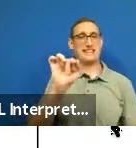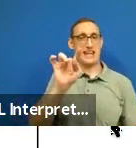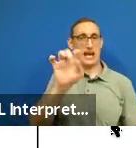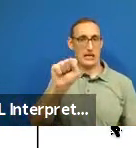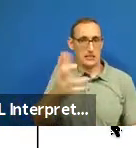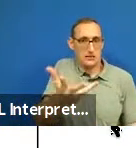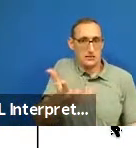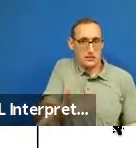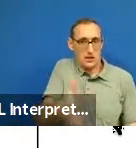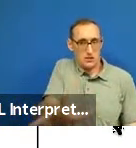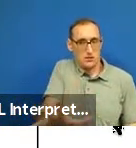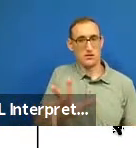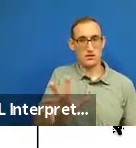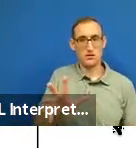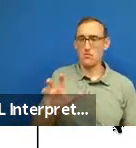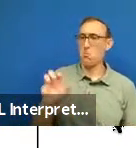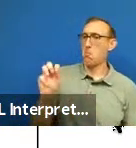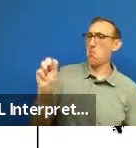Yes, ma'am.